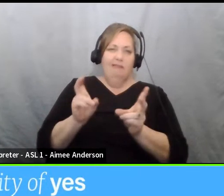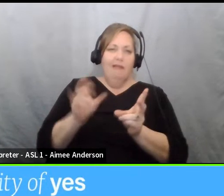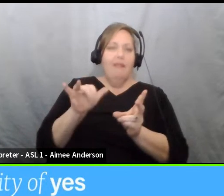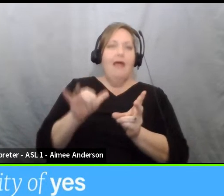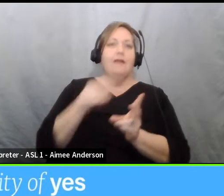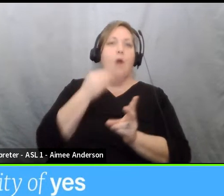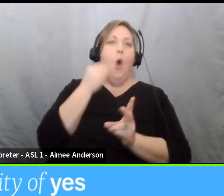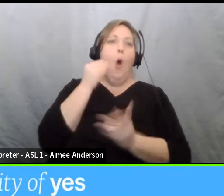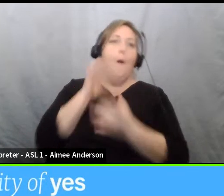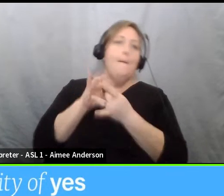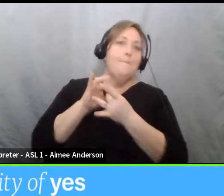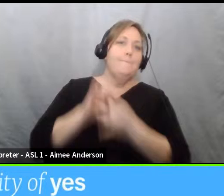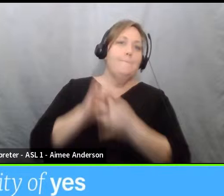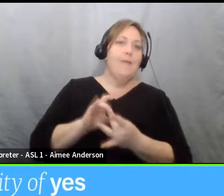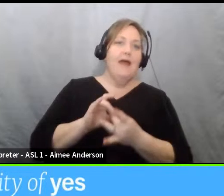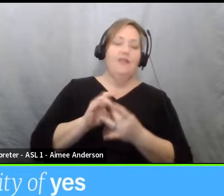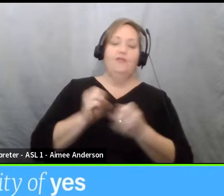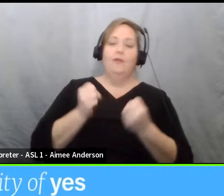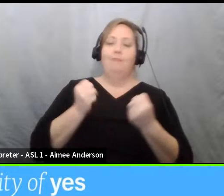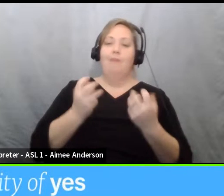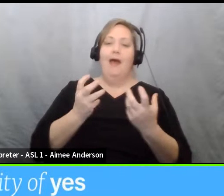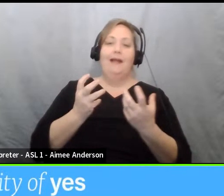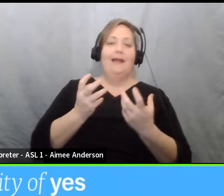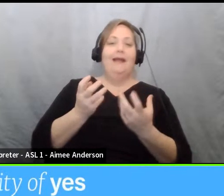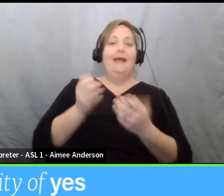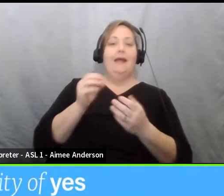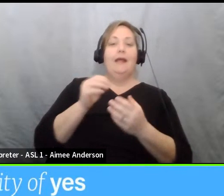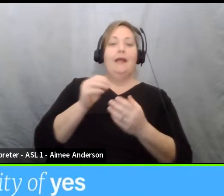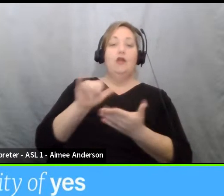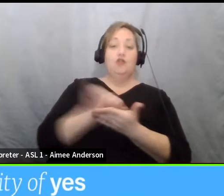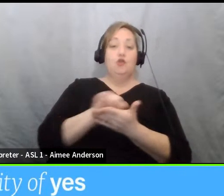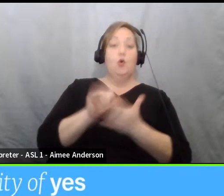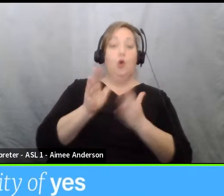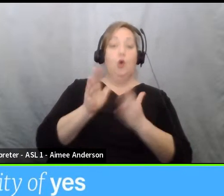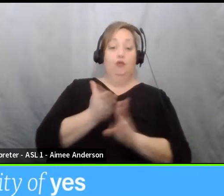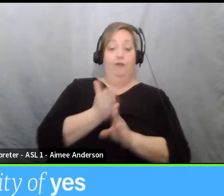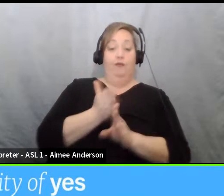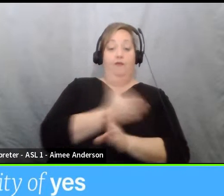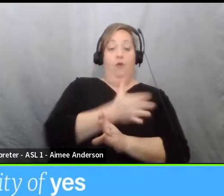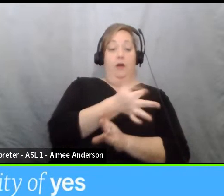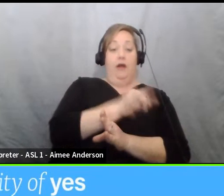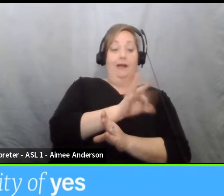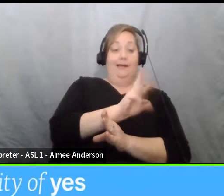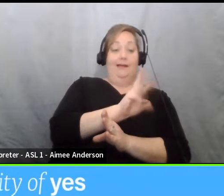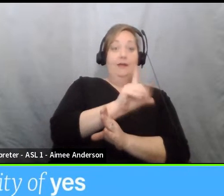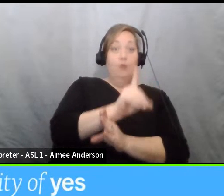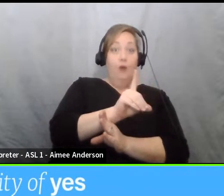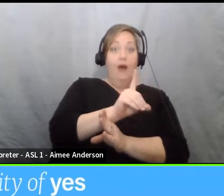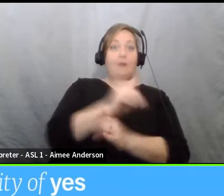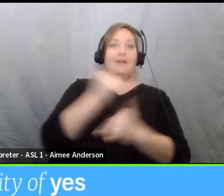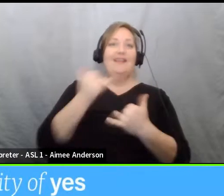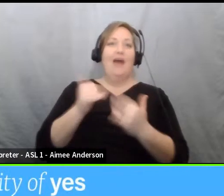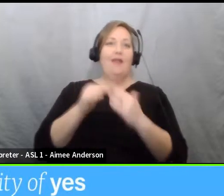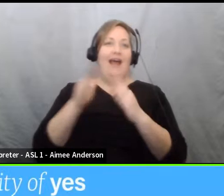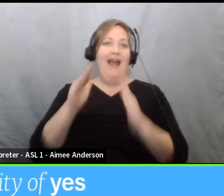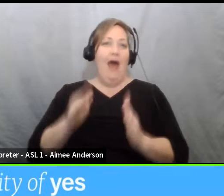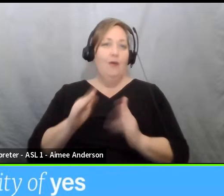base for many working New Yorkers, before 1961. But we've made that housing type illegal,